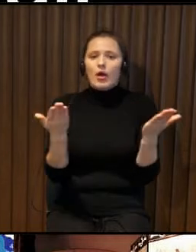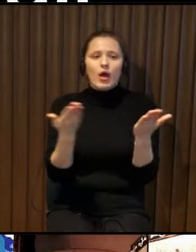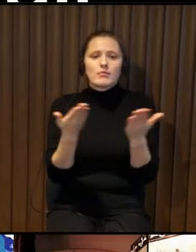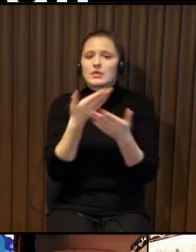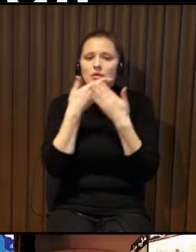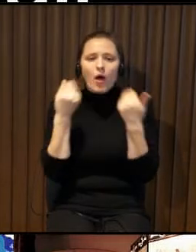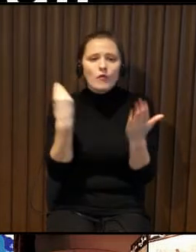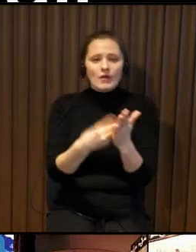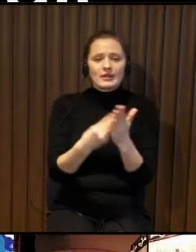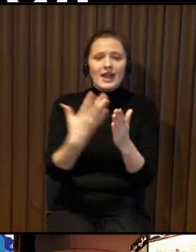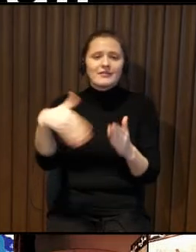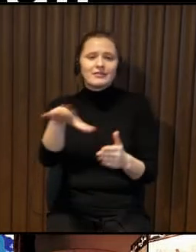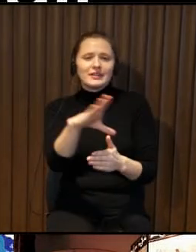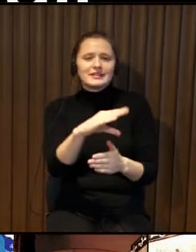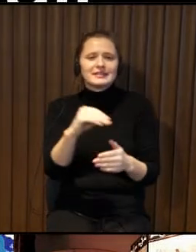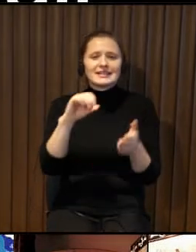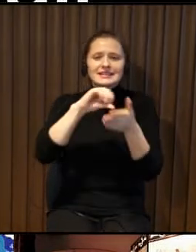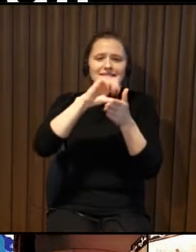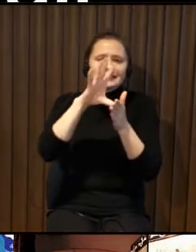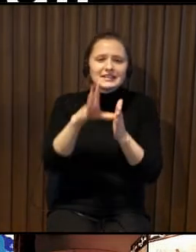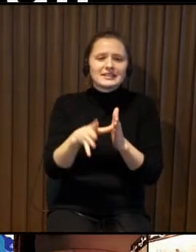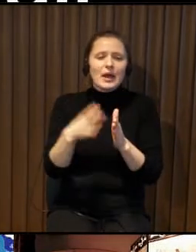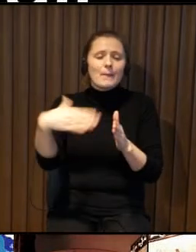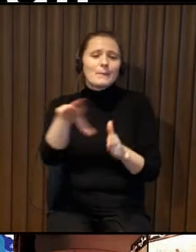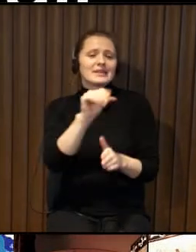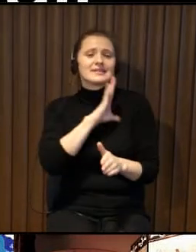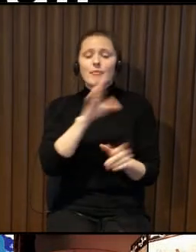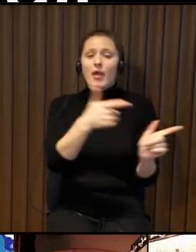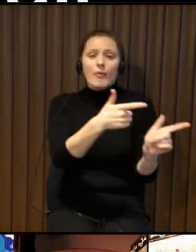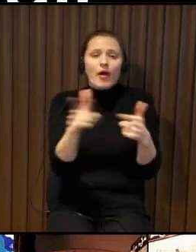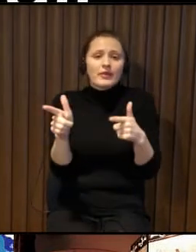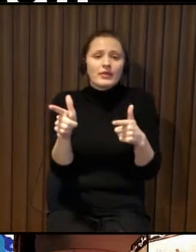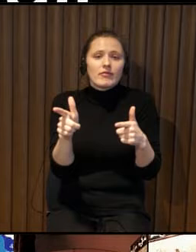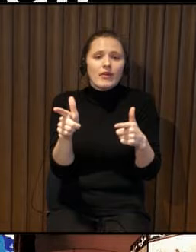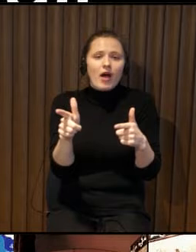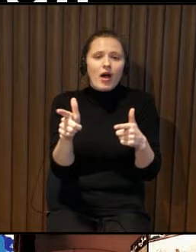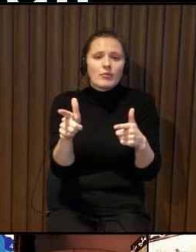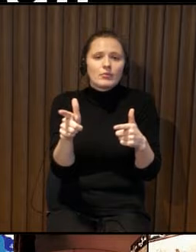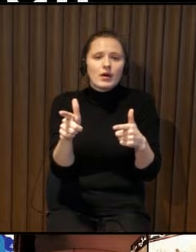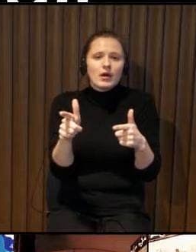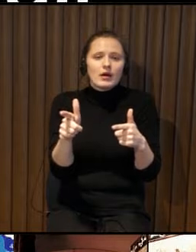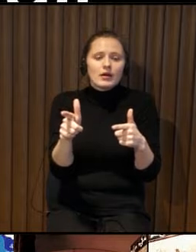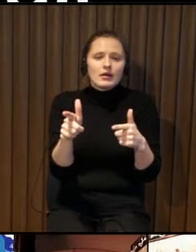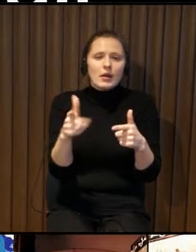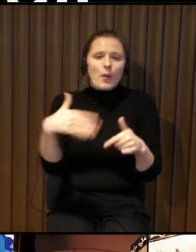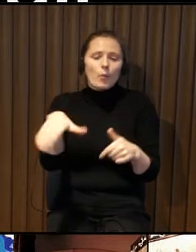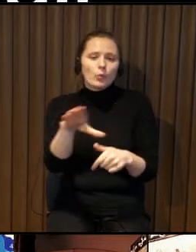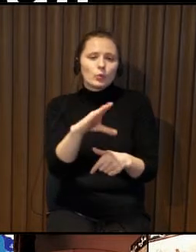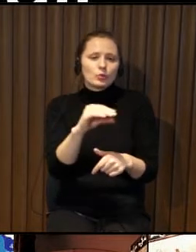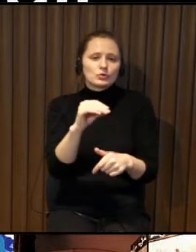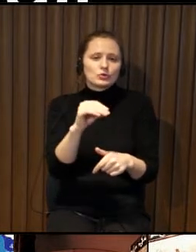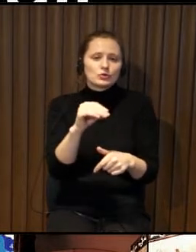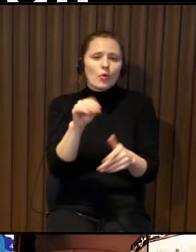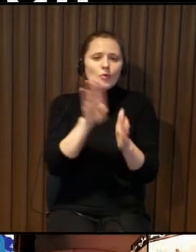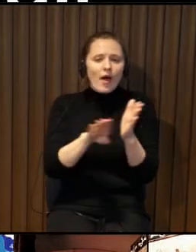systems are not built to address this lesson. Our conventional mindsets and the resulting practices are designed to